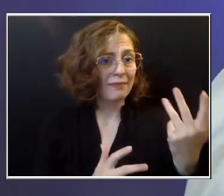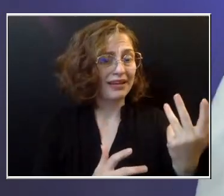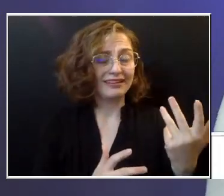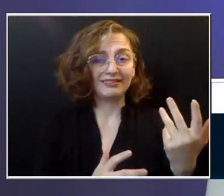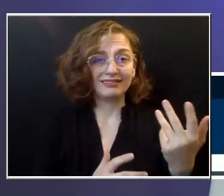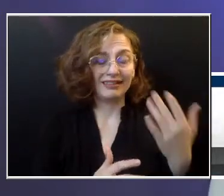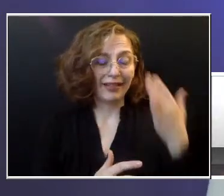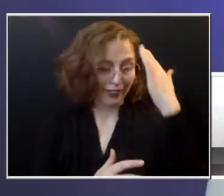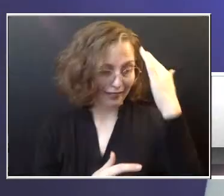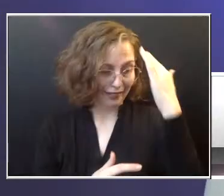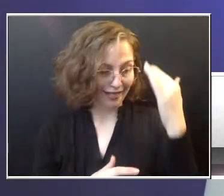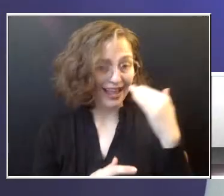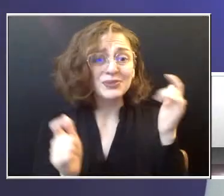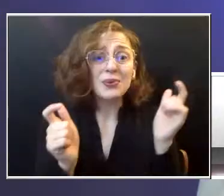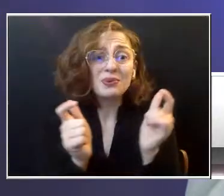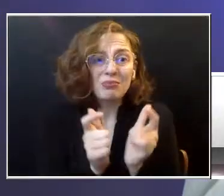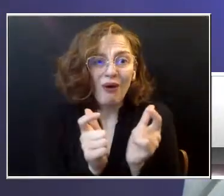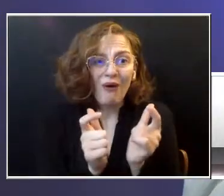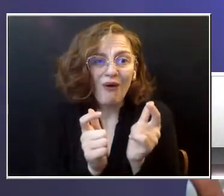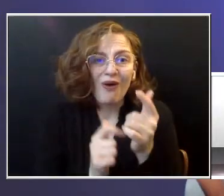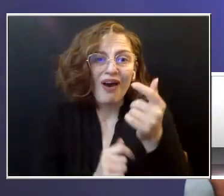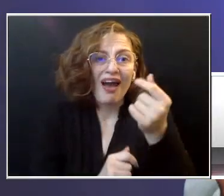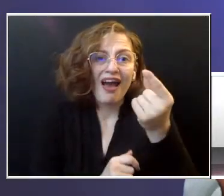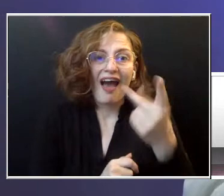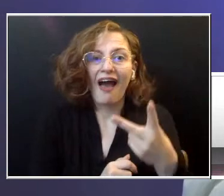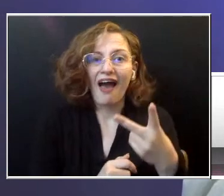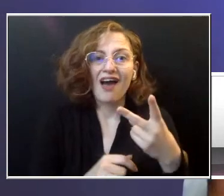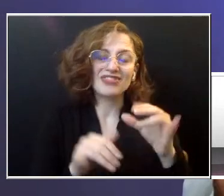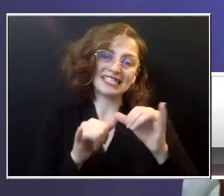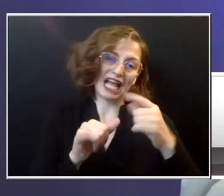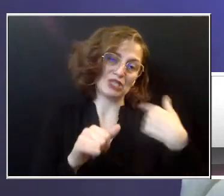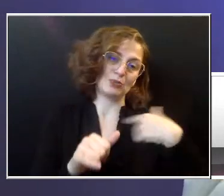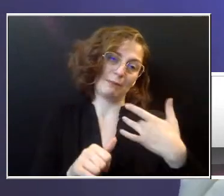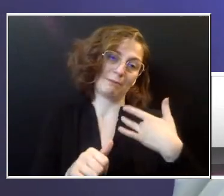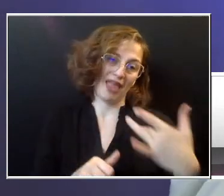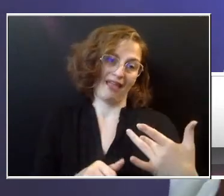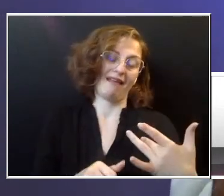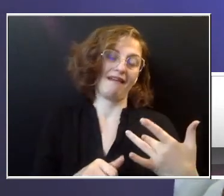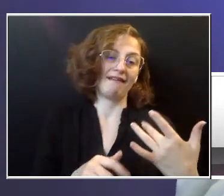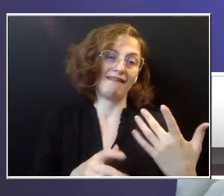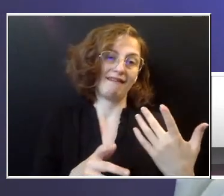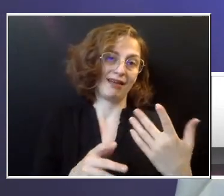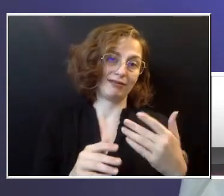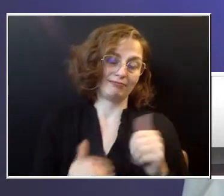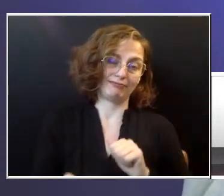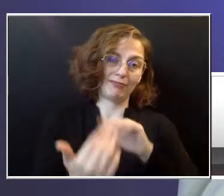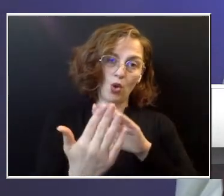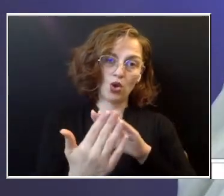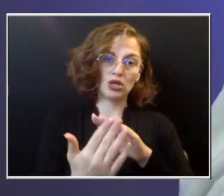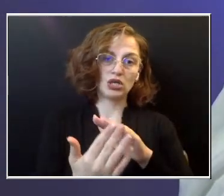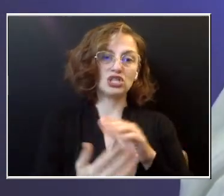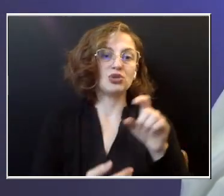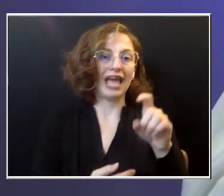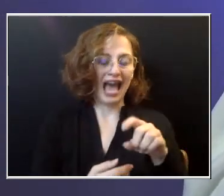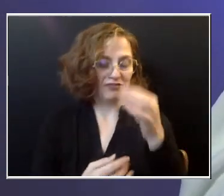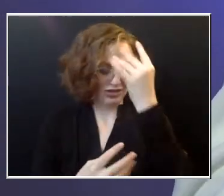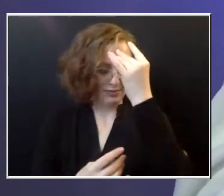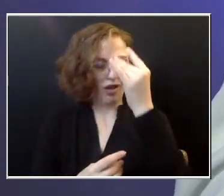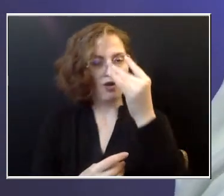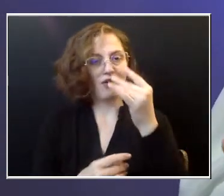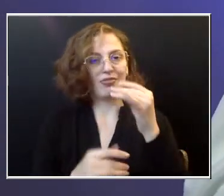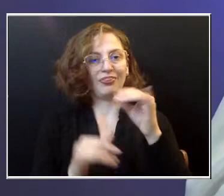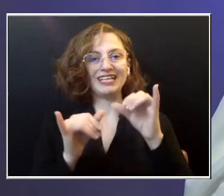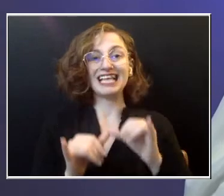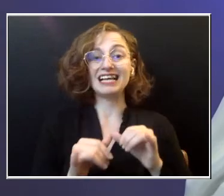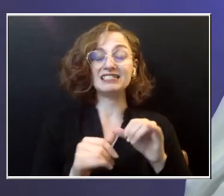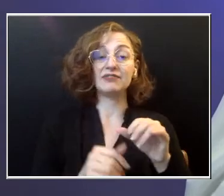we're, treating and things. So we have to take into account all these things, the size of his vessels, because sometimes we can't use all the same devices